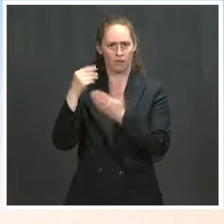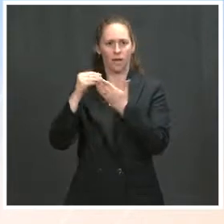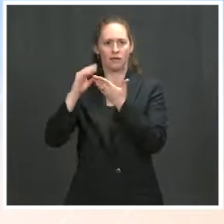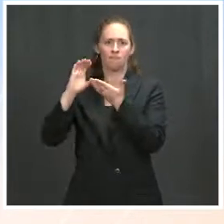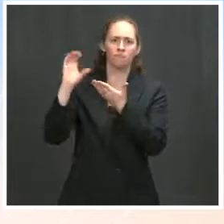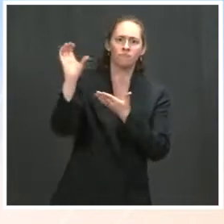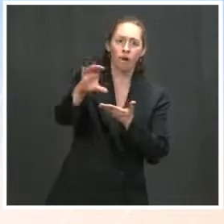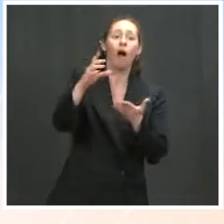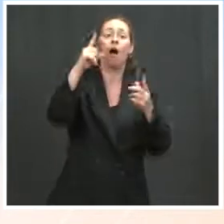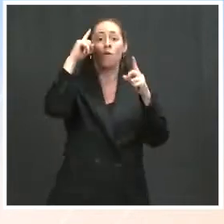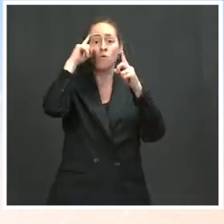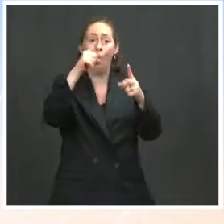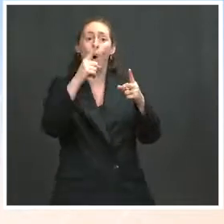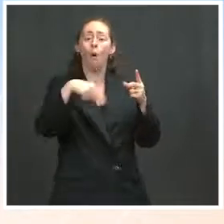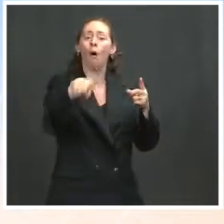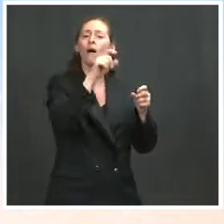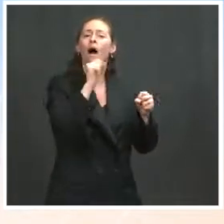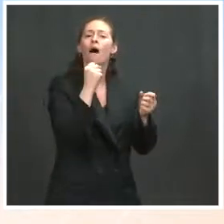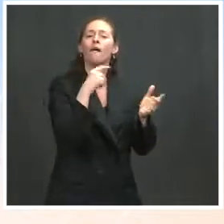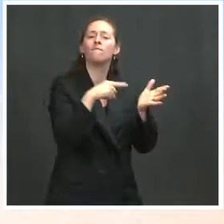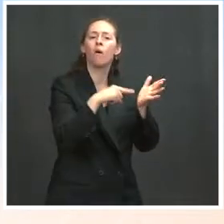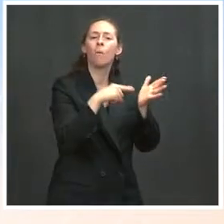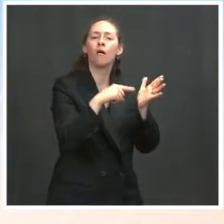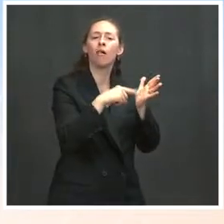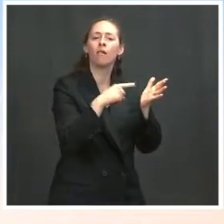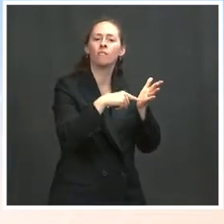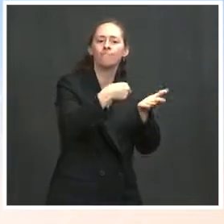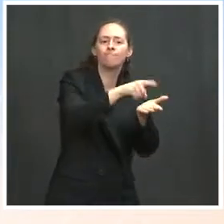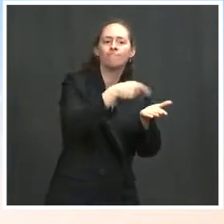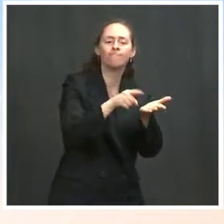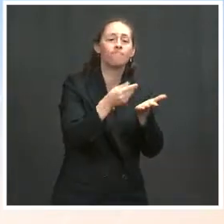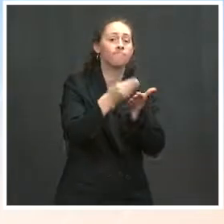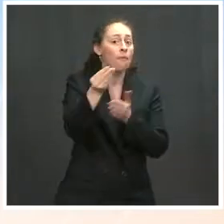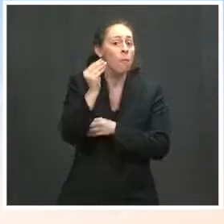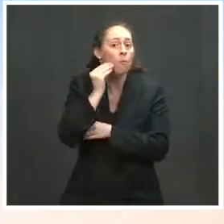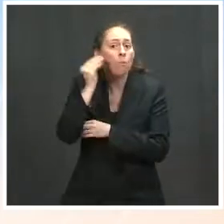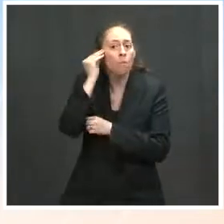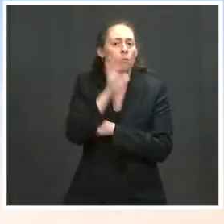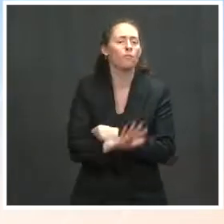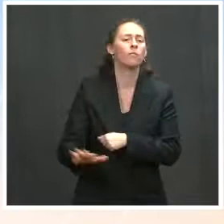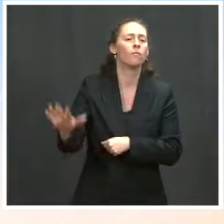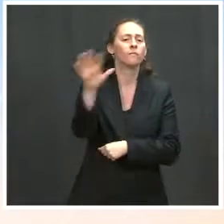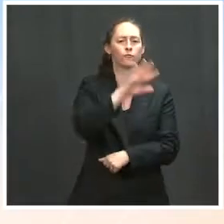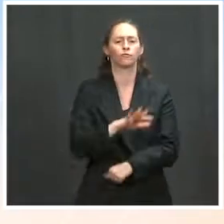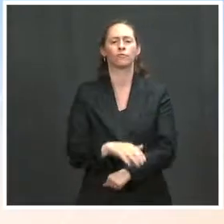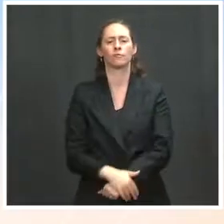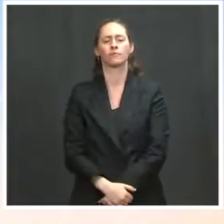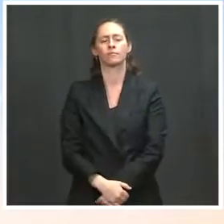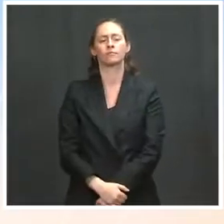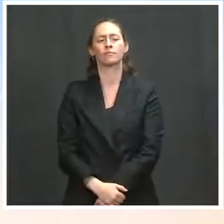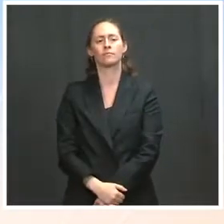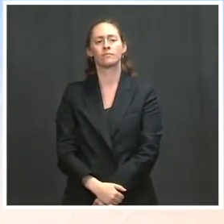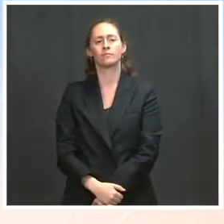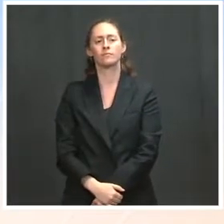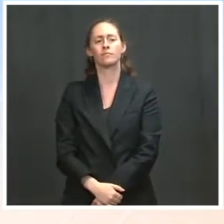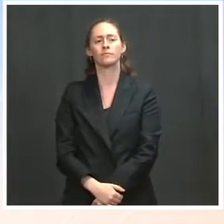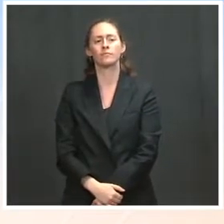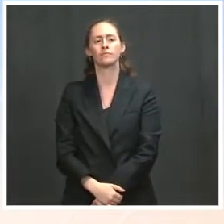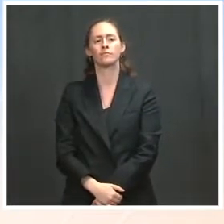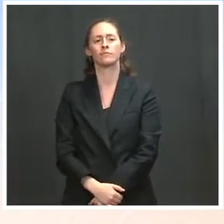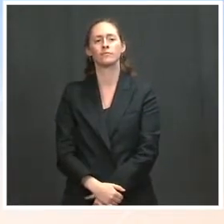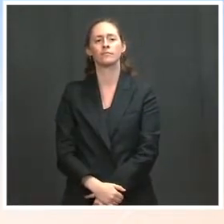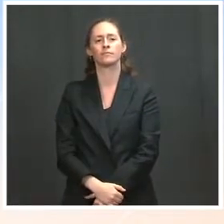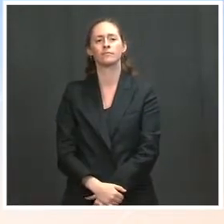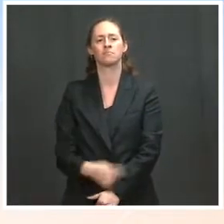higher opportunity places across the country. Together, our estimates suggest this will enable the construction and modernization